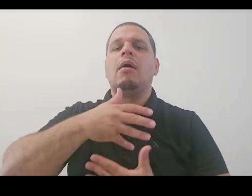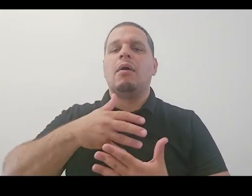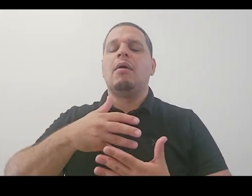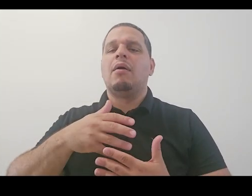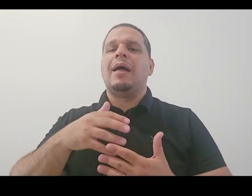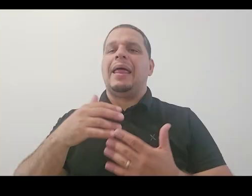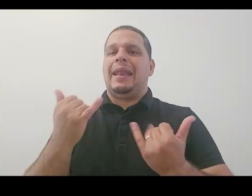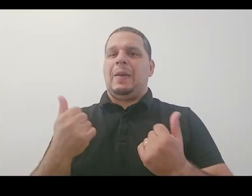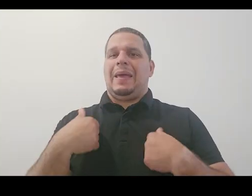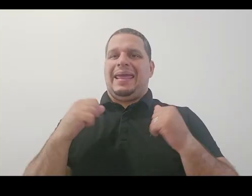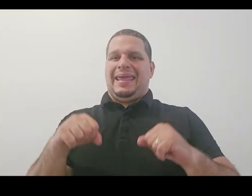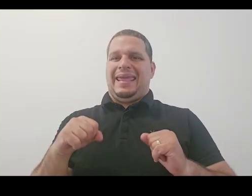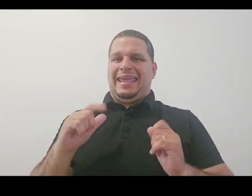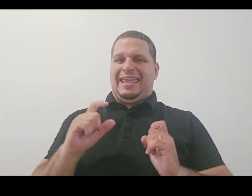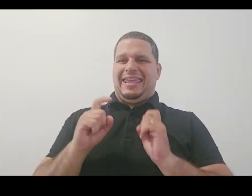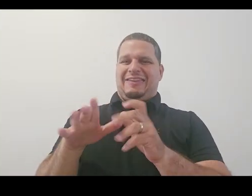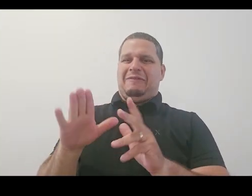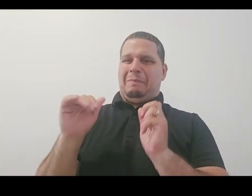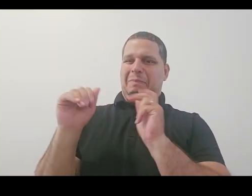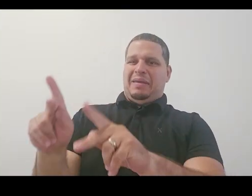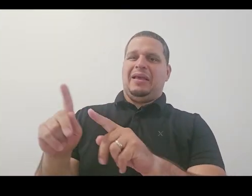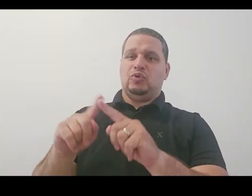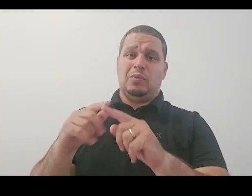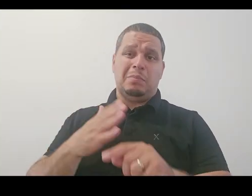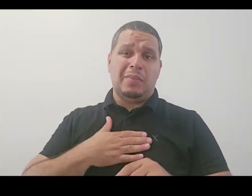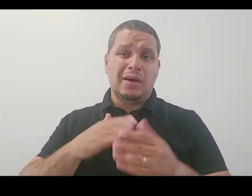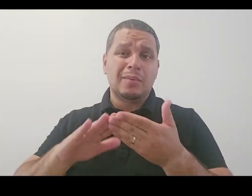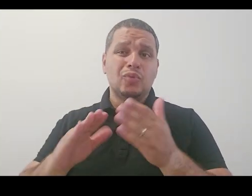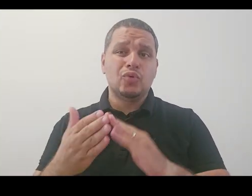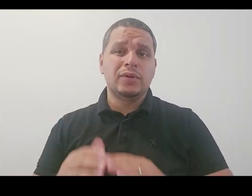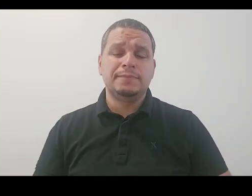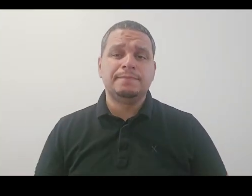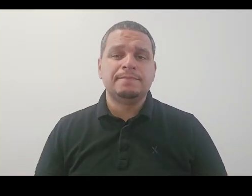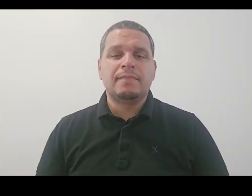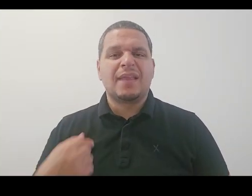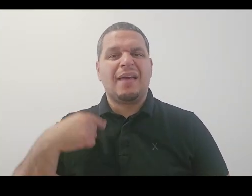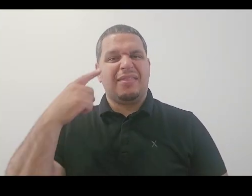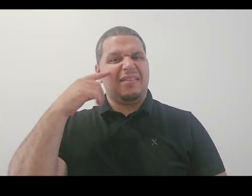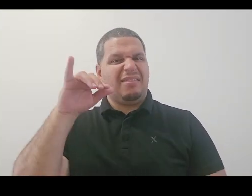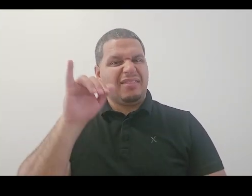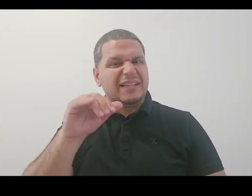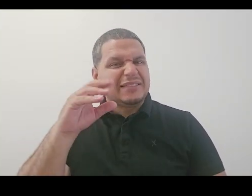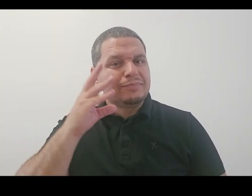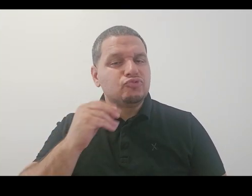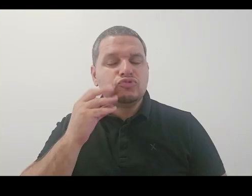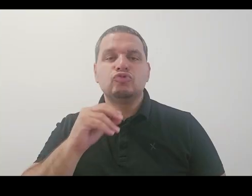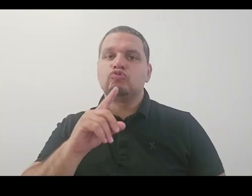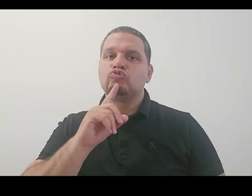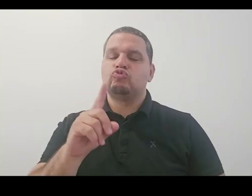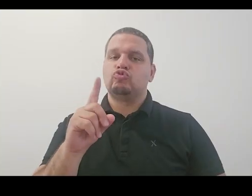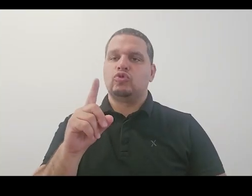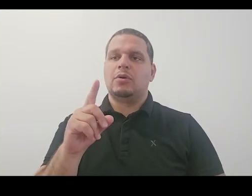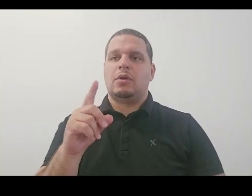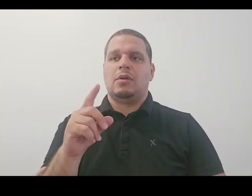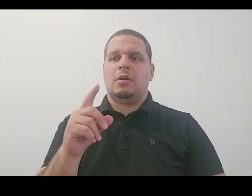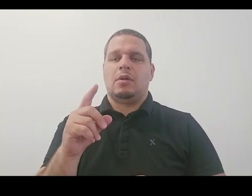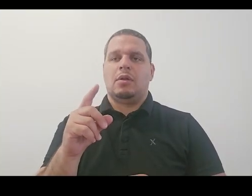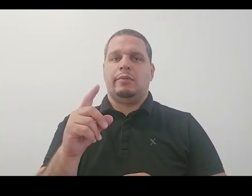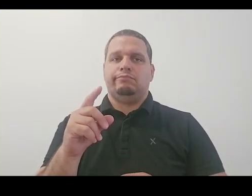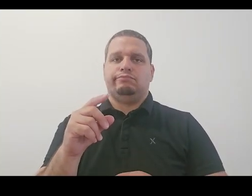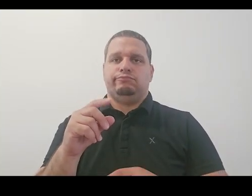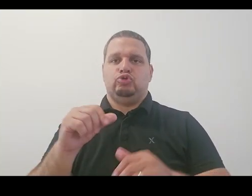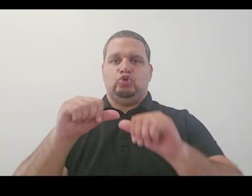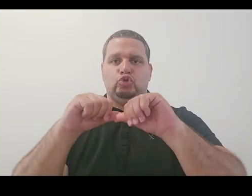to give back to my community. And I think those experiences have really shaped who